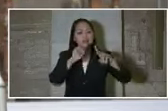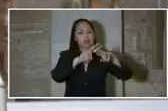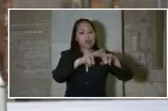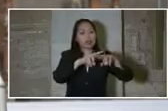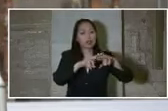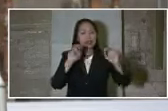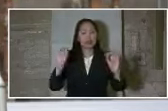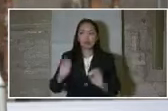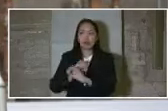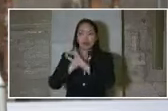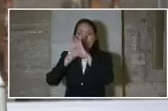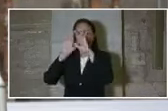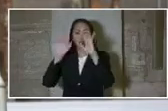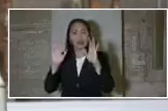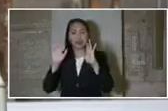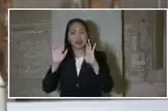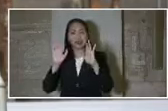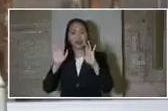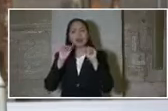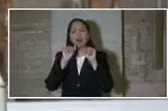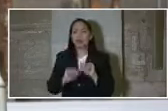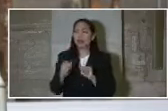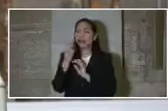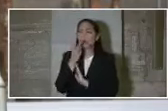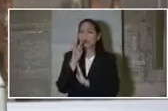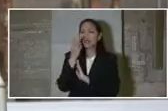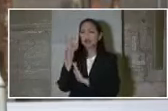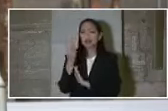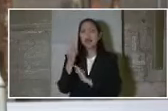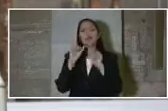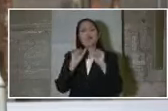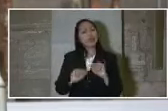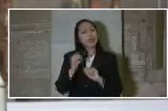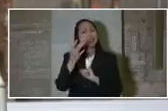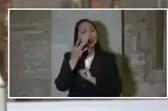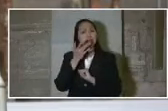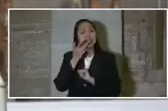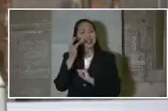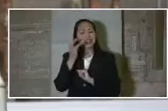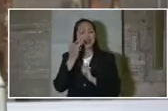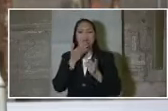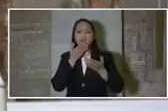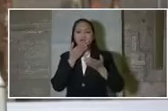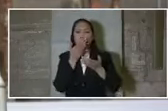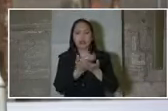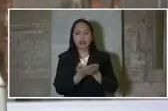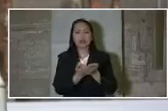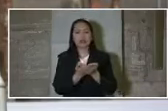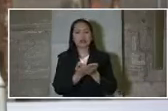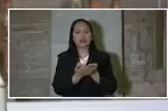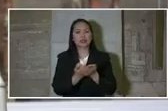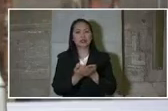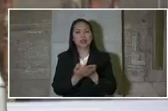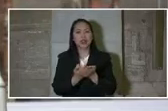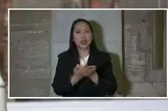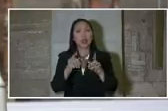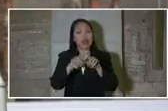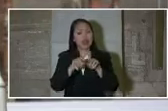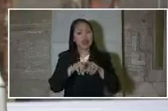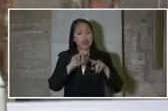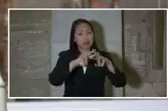at ilaw, nakikita, nalalasahan ang kabutihan. Ang pagiging asin